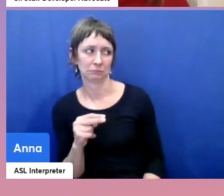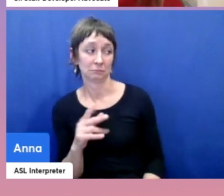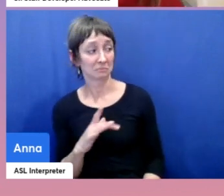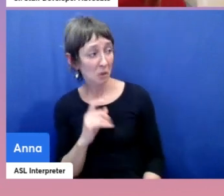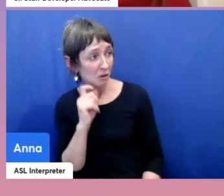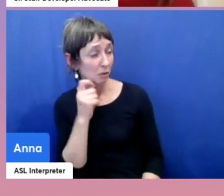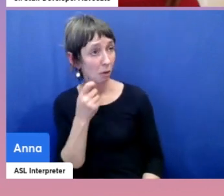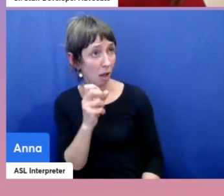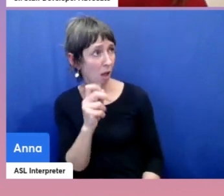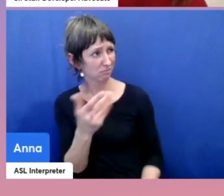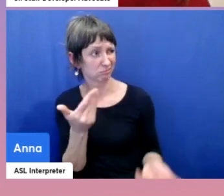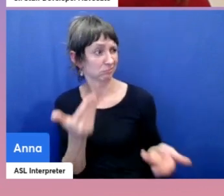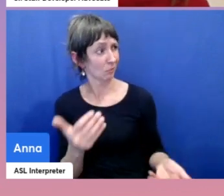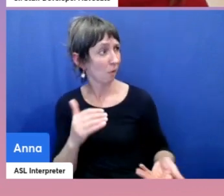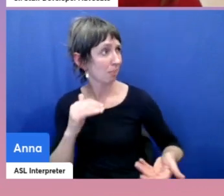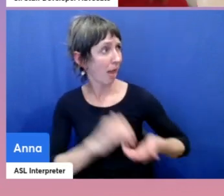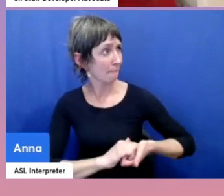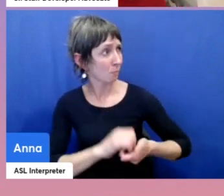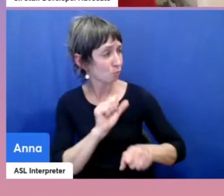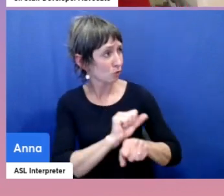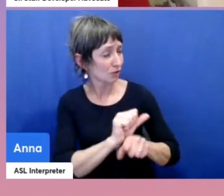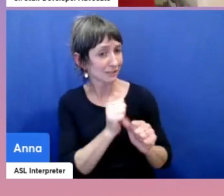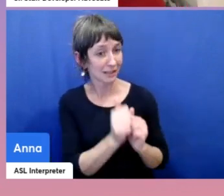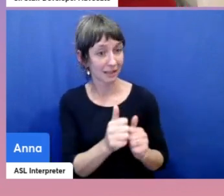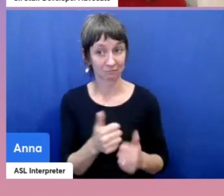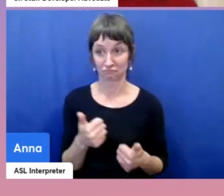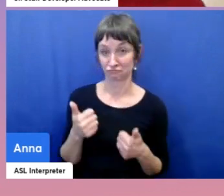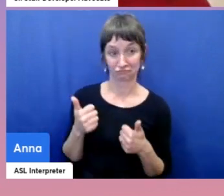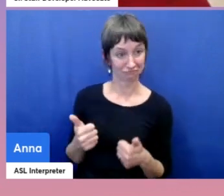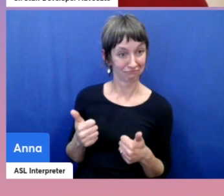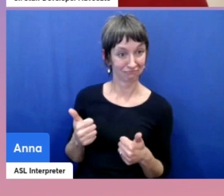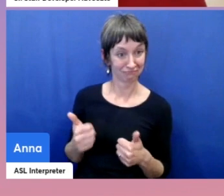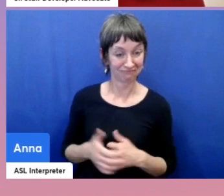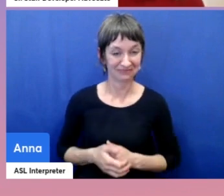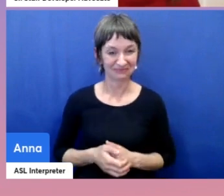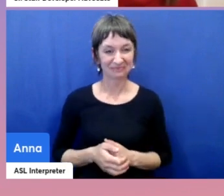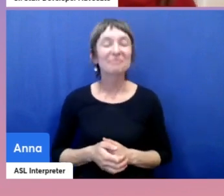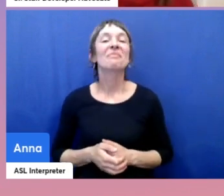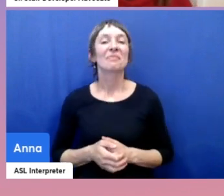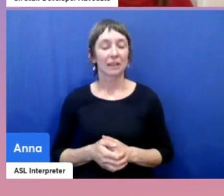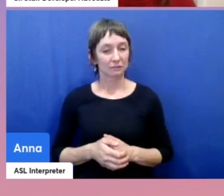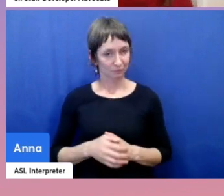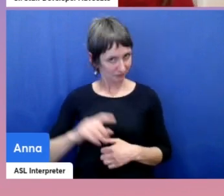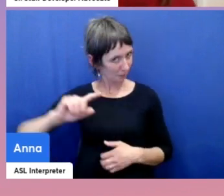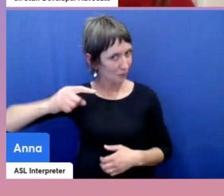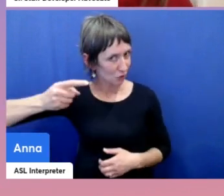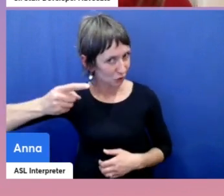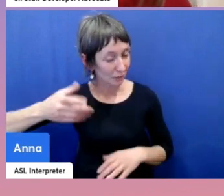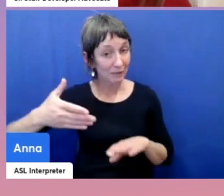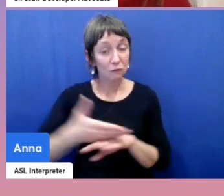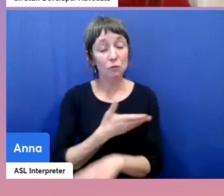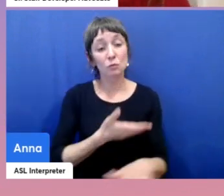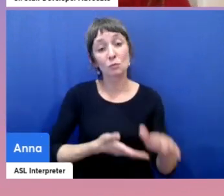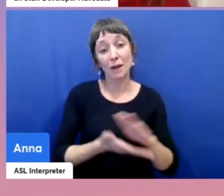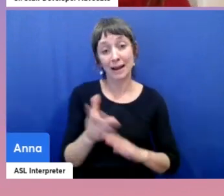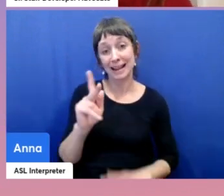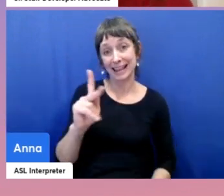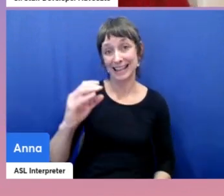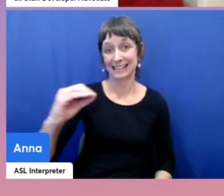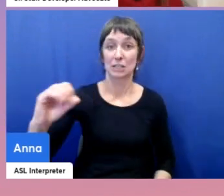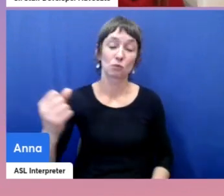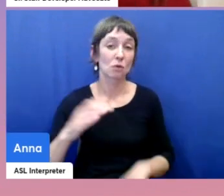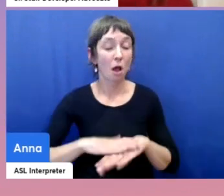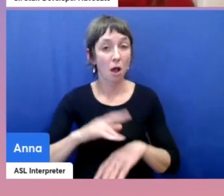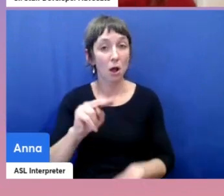for a collab. All right, it's on. But first things first, before running K0s on Nomad,